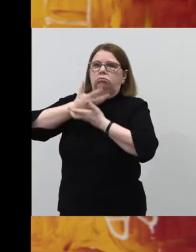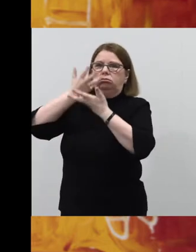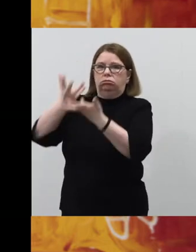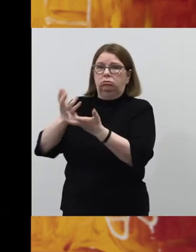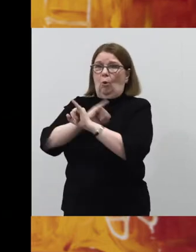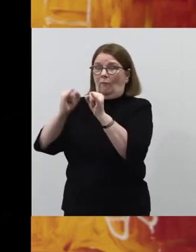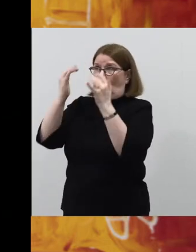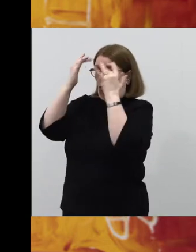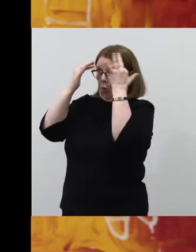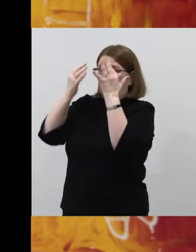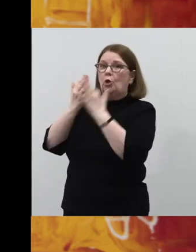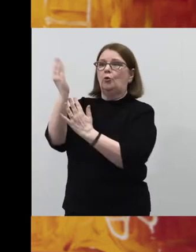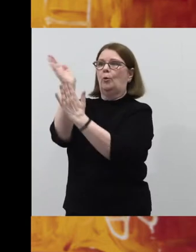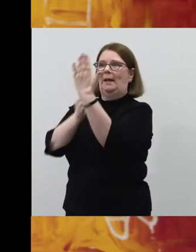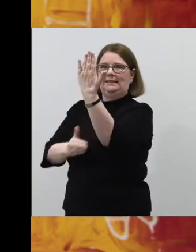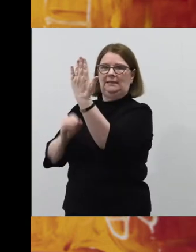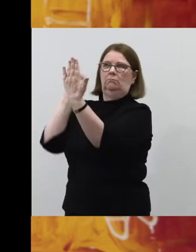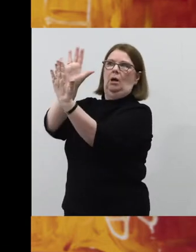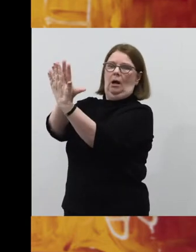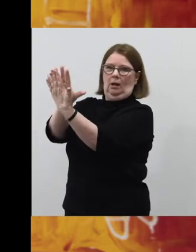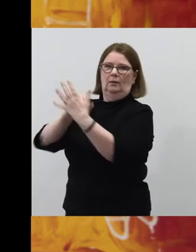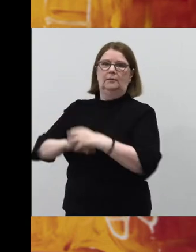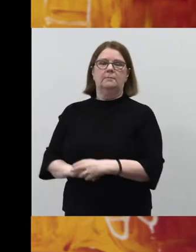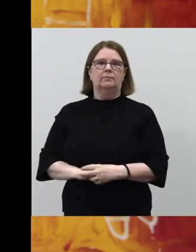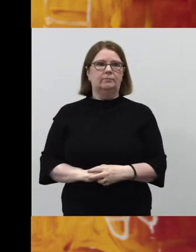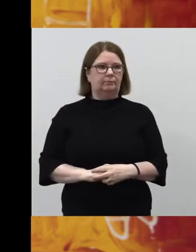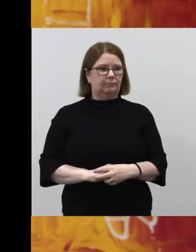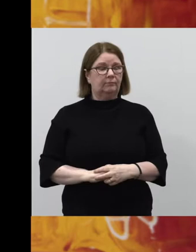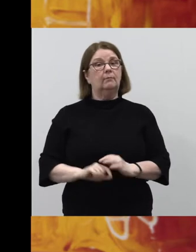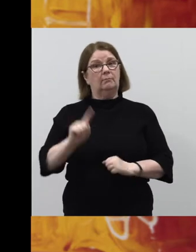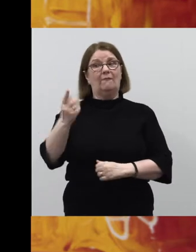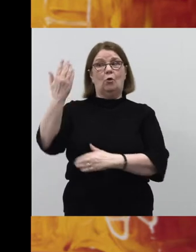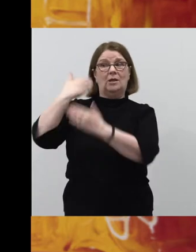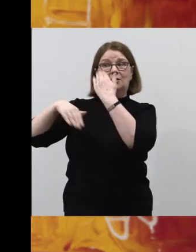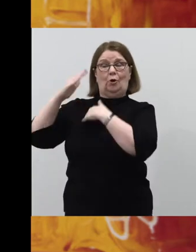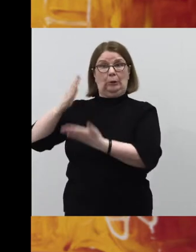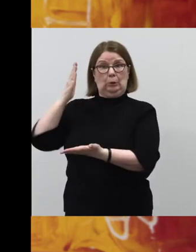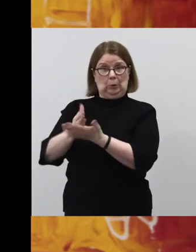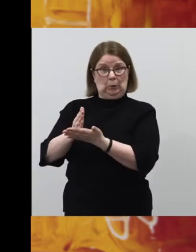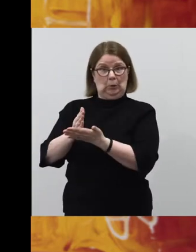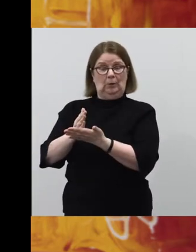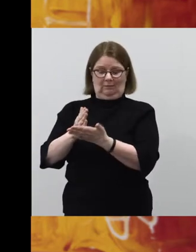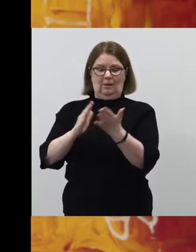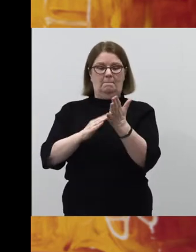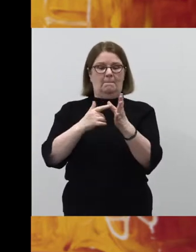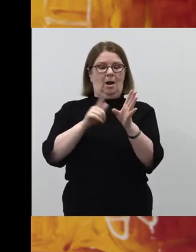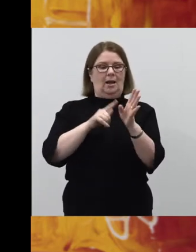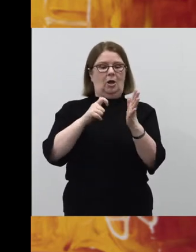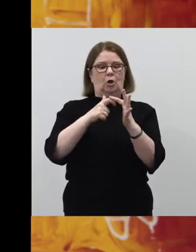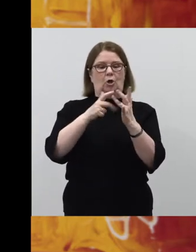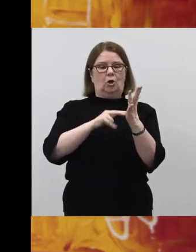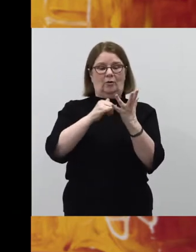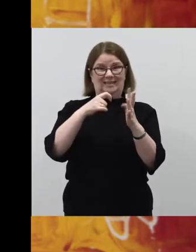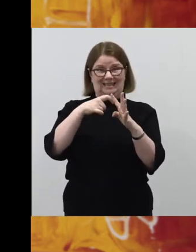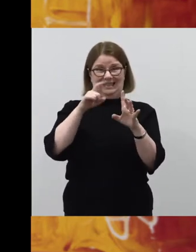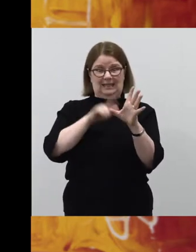Tyrone, a nice place to hate yourself is about finding a place you can forget about yourself and all your problems. Painting